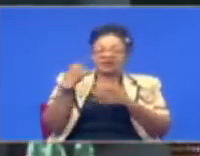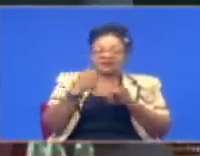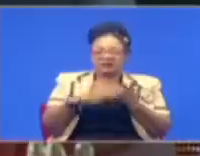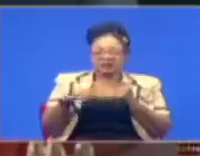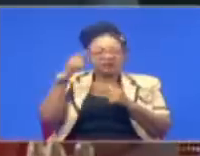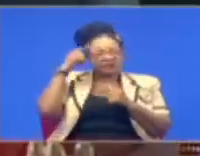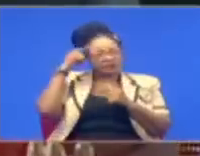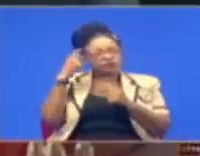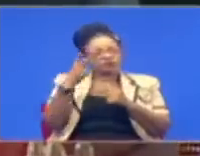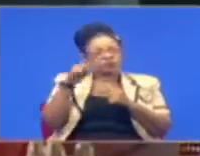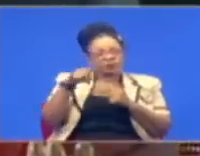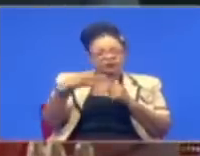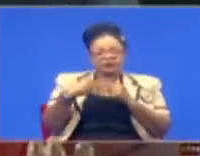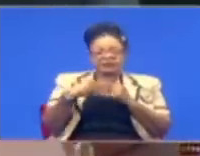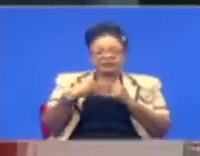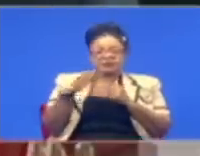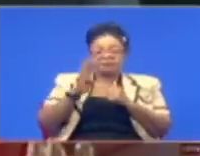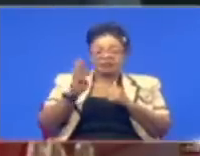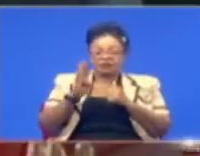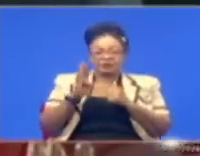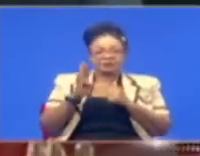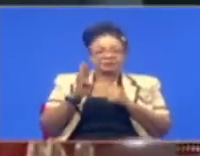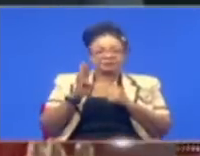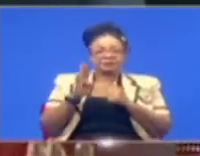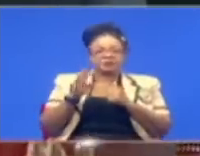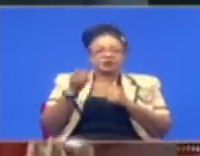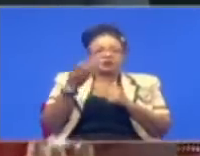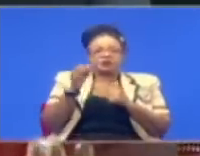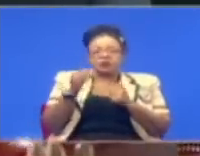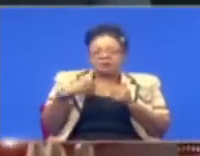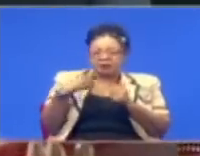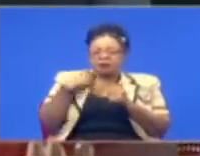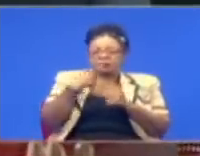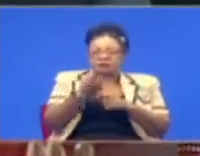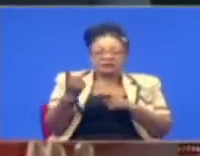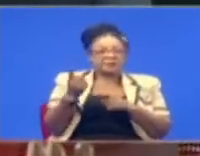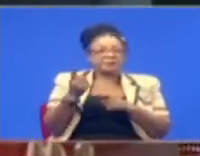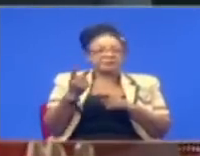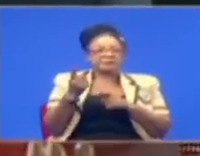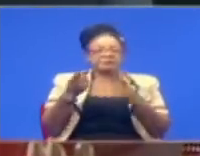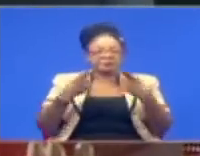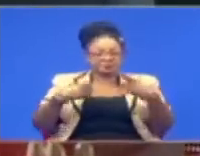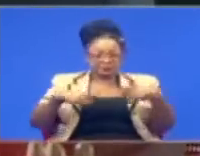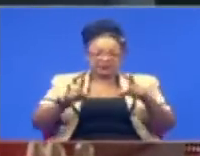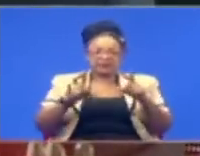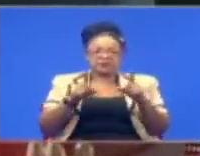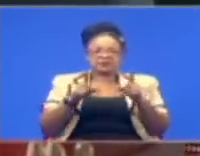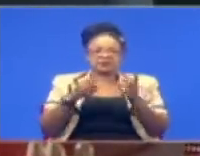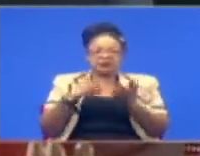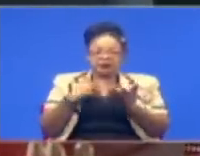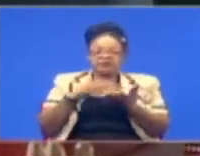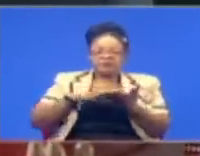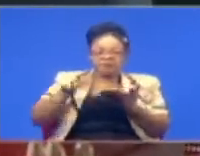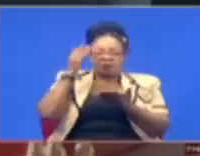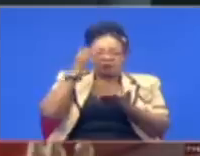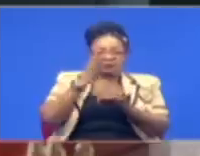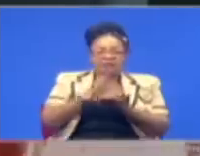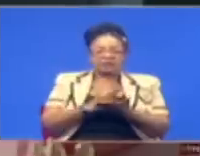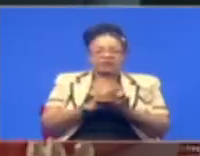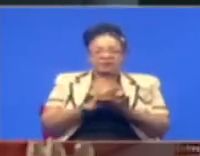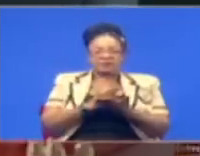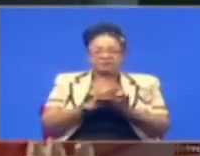was 2.8 billion. So I'll tell them, let's have more faith